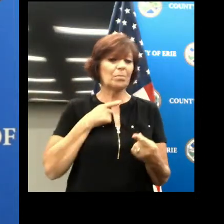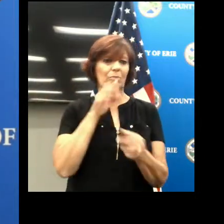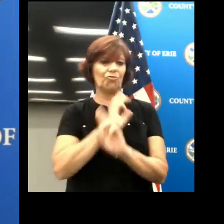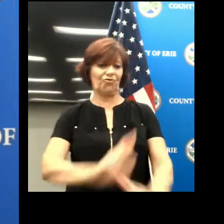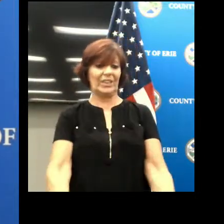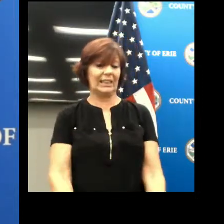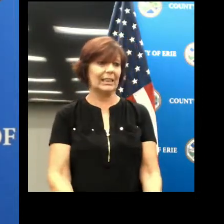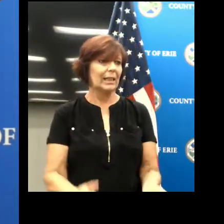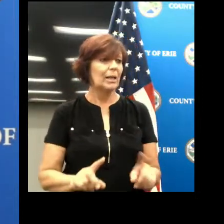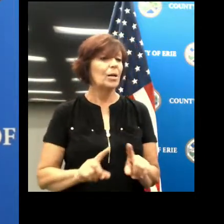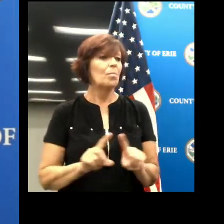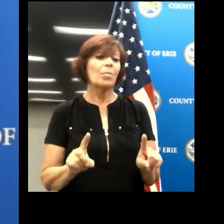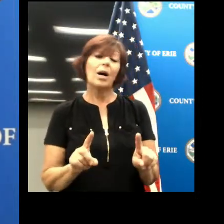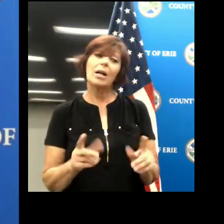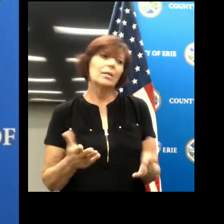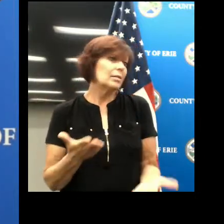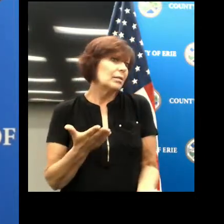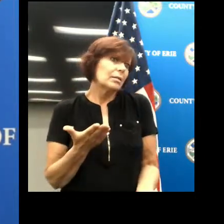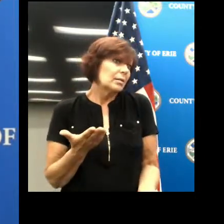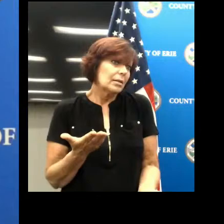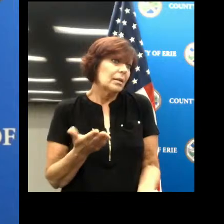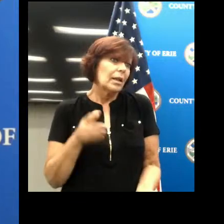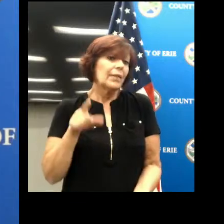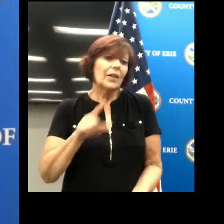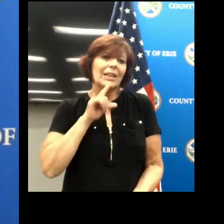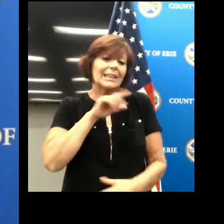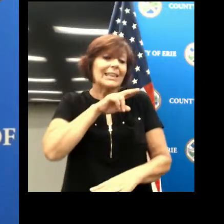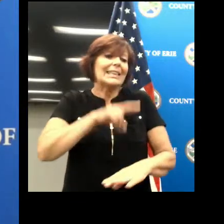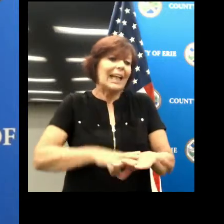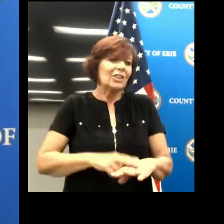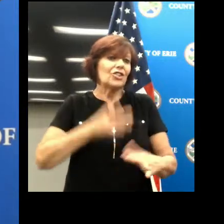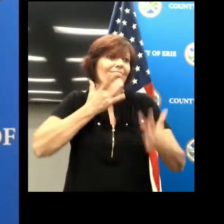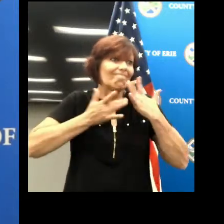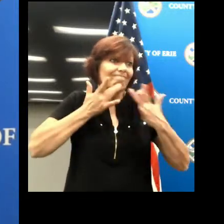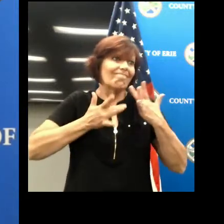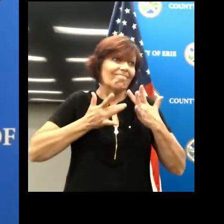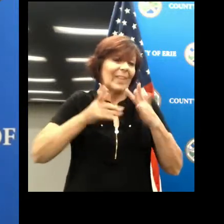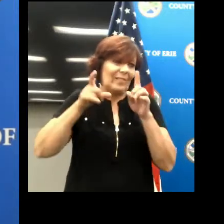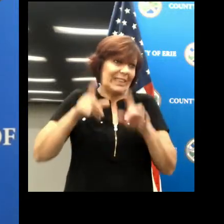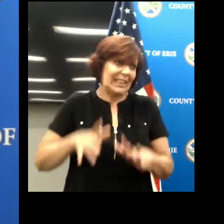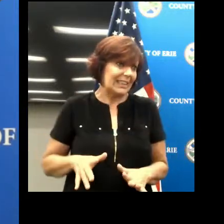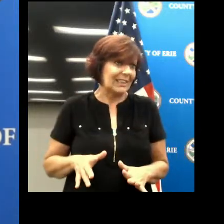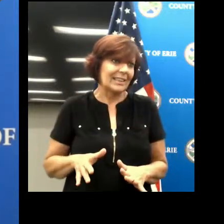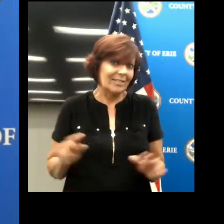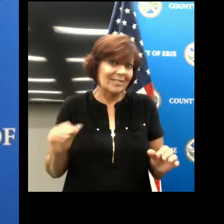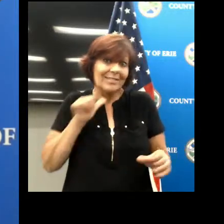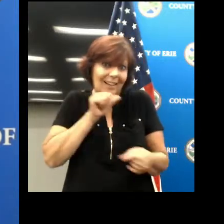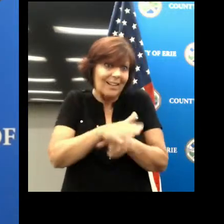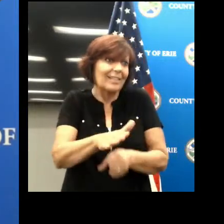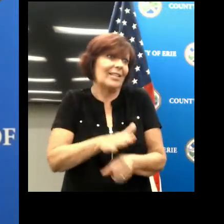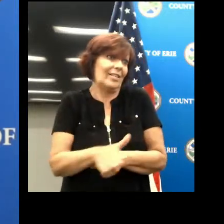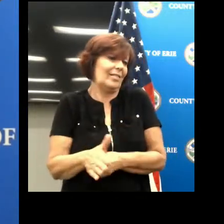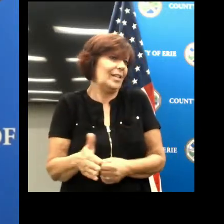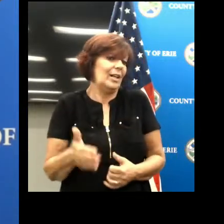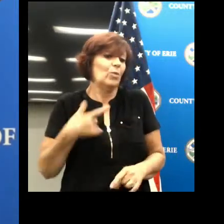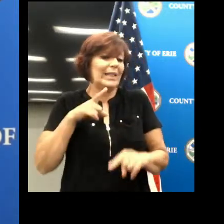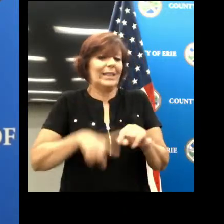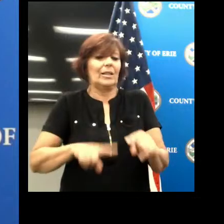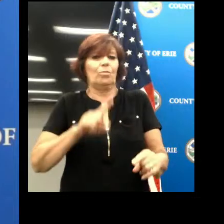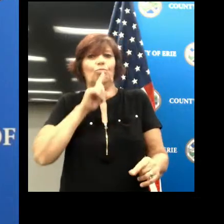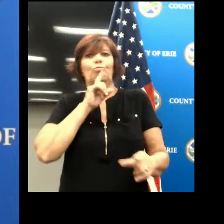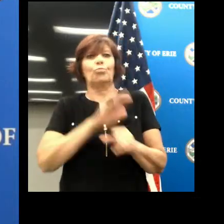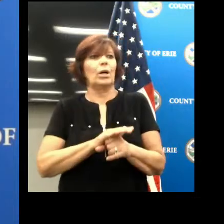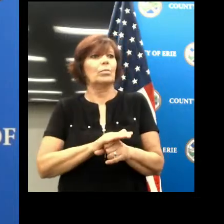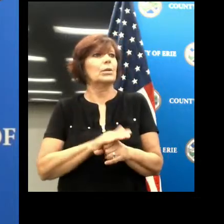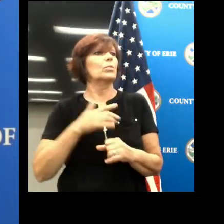But the fact is that there is a national shortage of tests. And we can't guarantee that we'll be